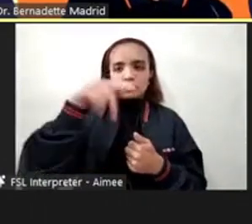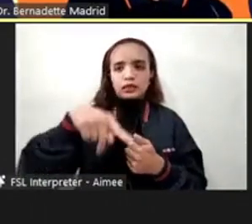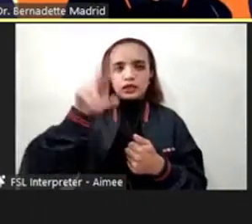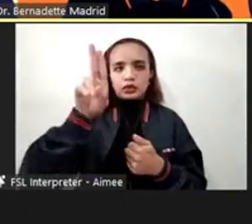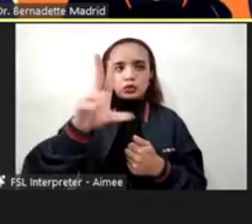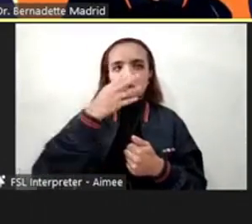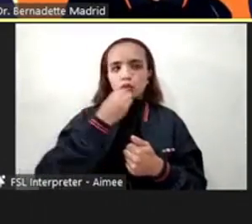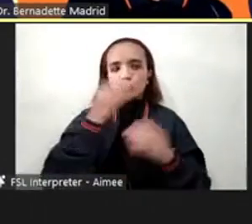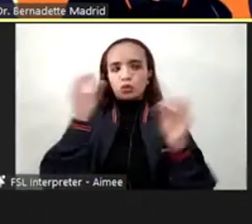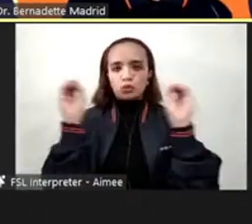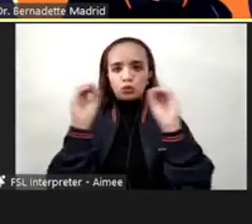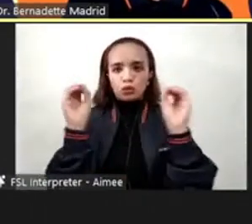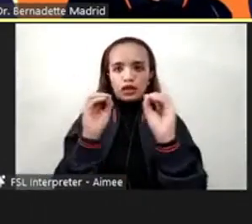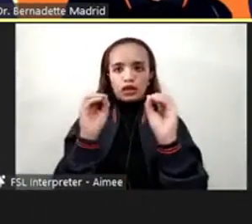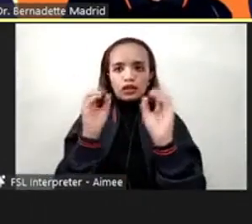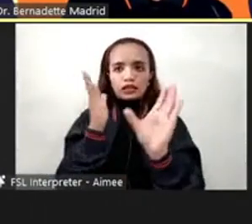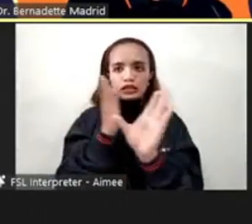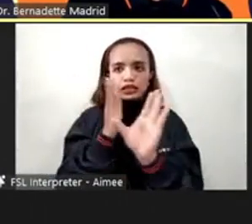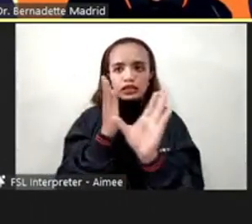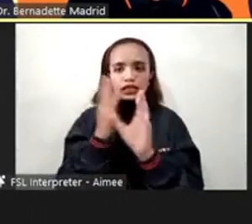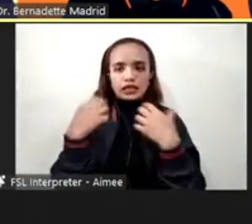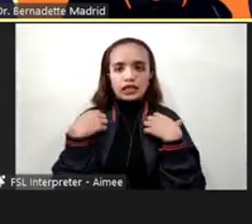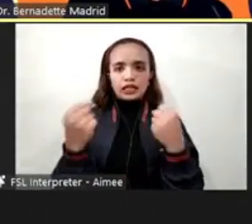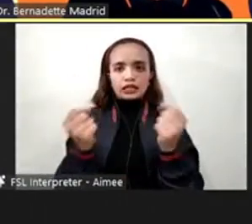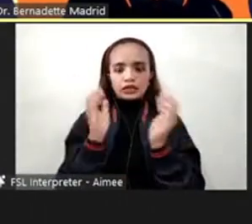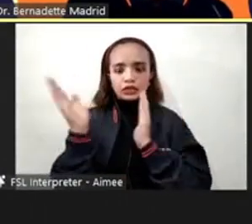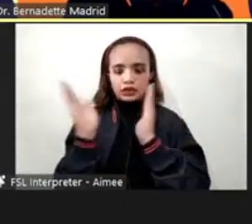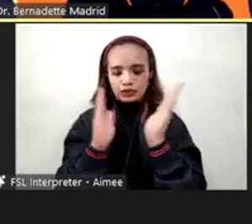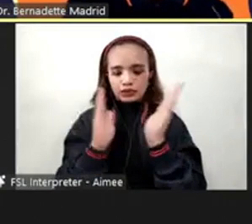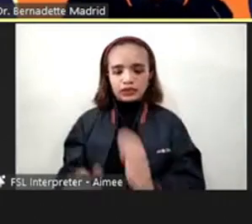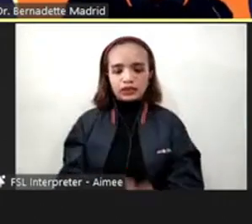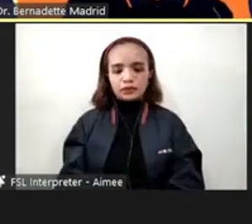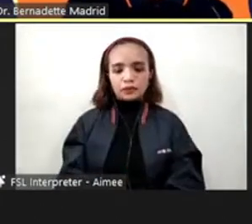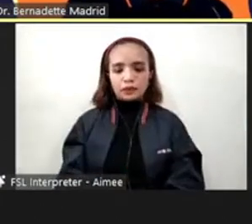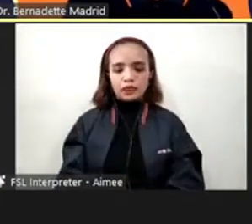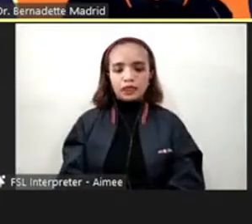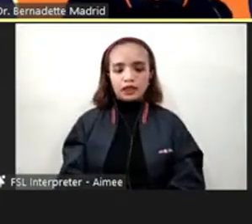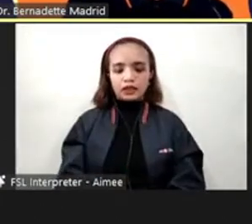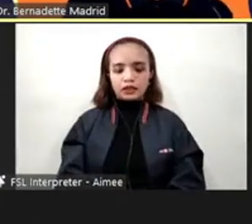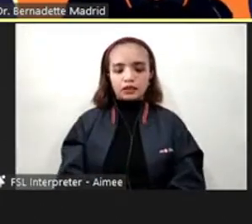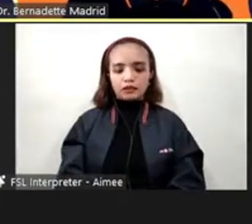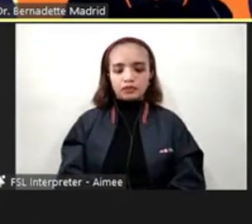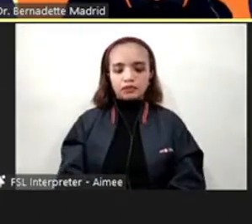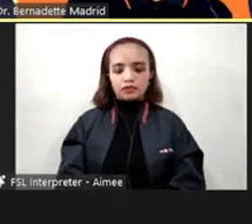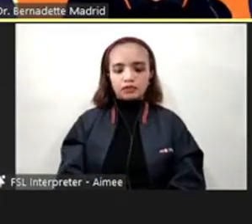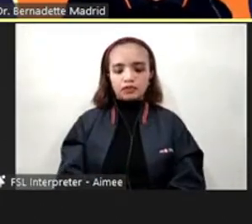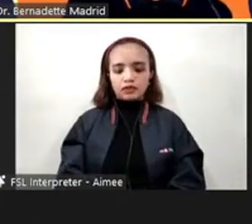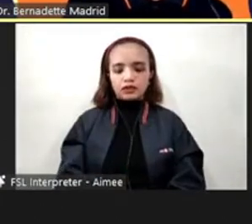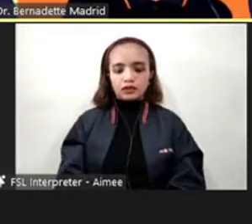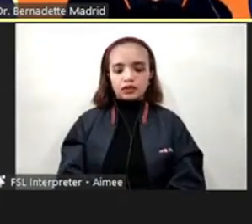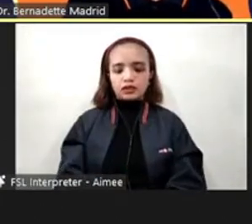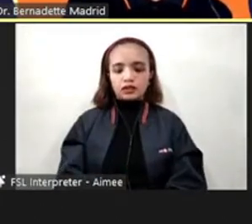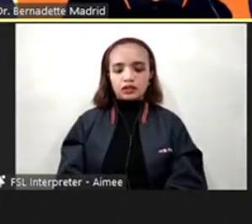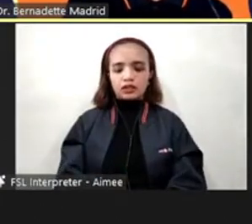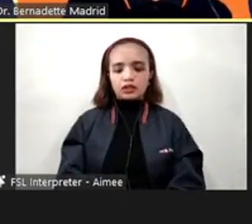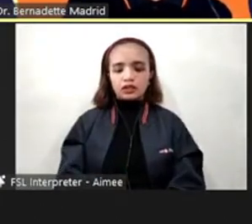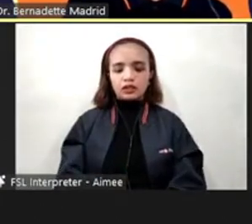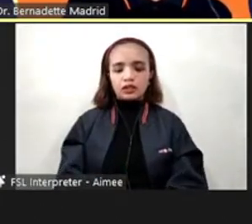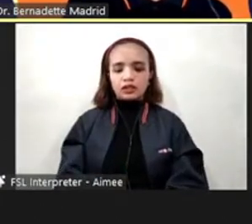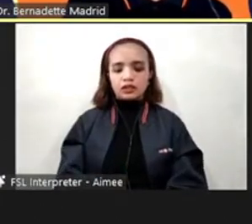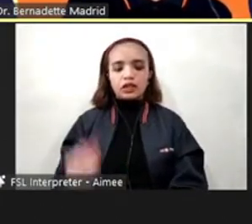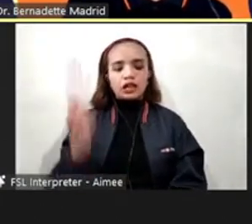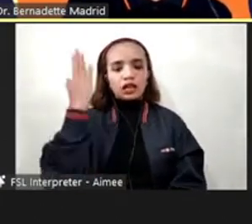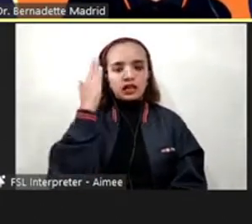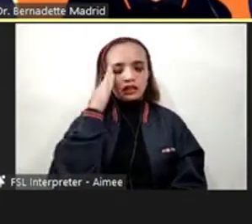have psychiatric health services. We know because of COVID that the whole ecology has